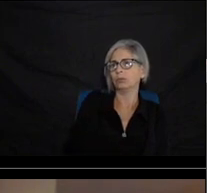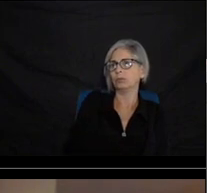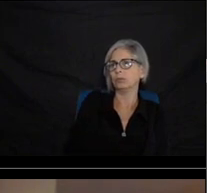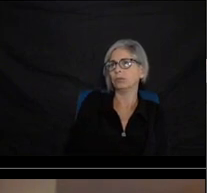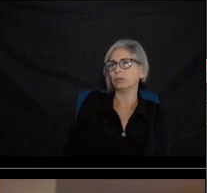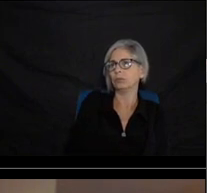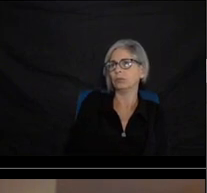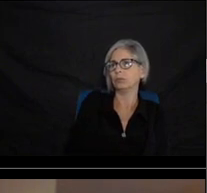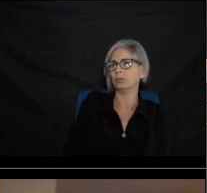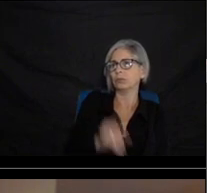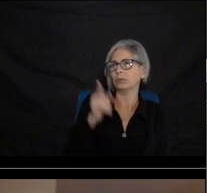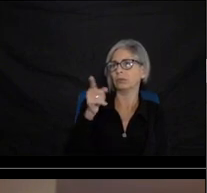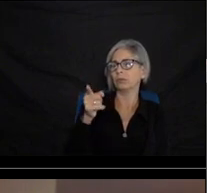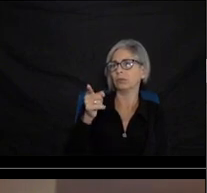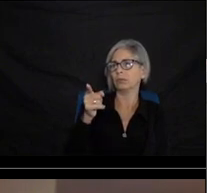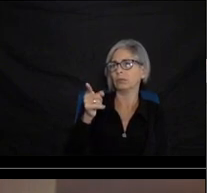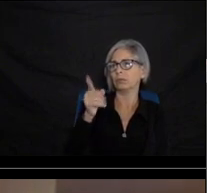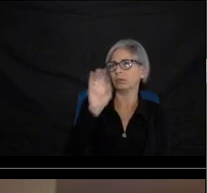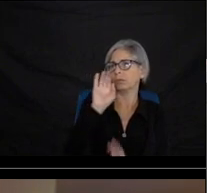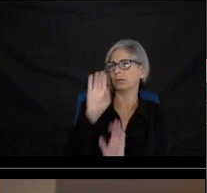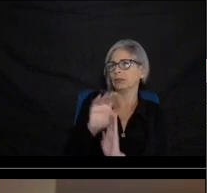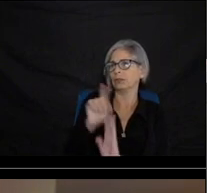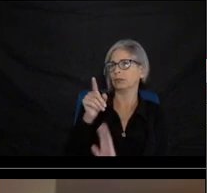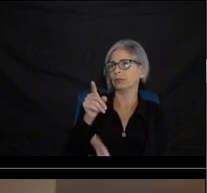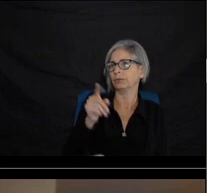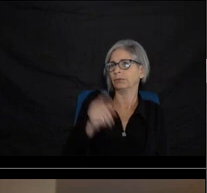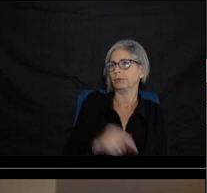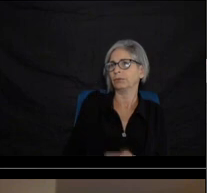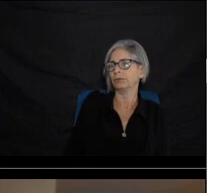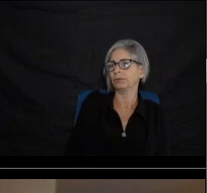per his request that we have in writing.